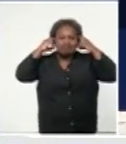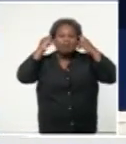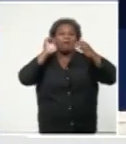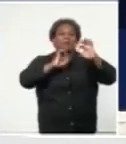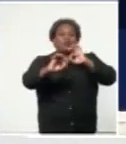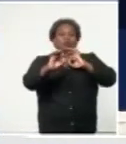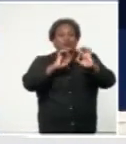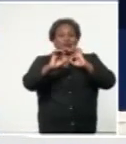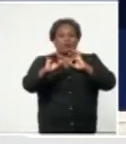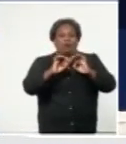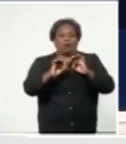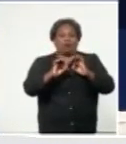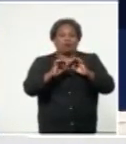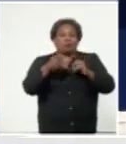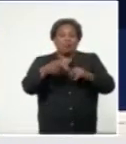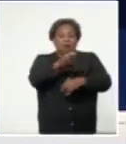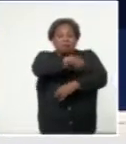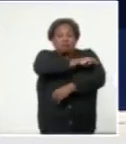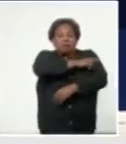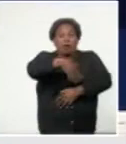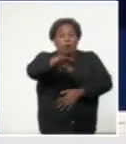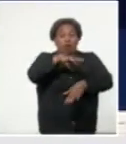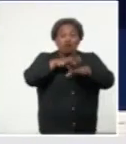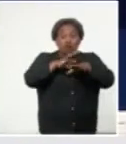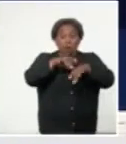and San Jose de las Lajas.